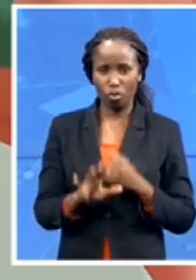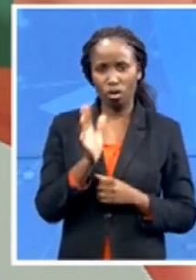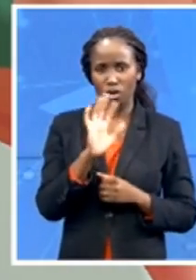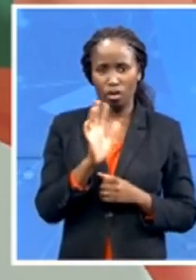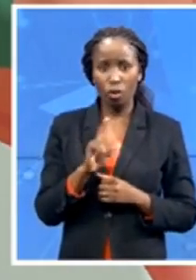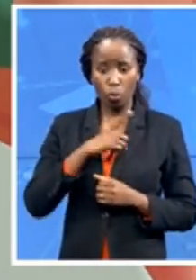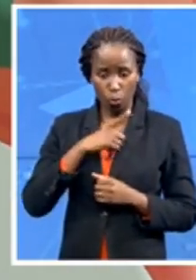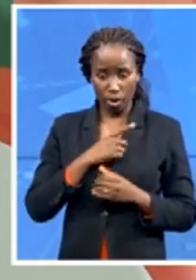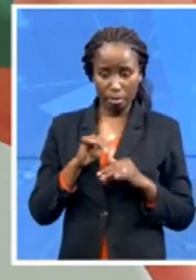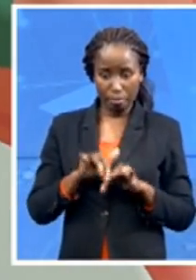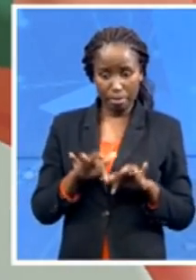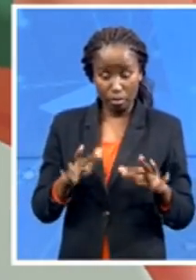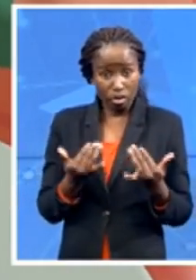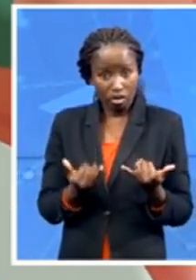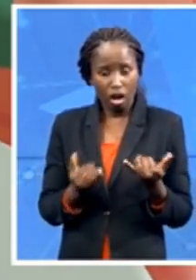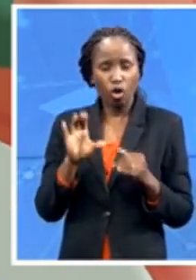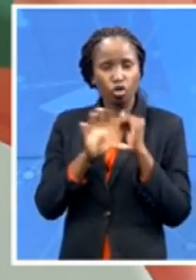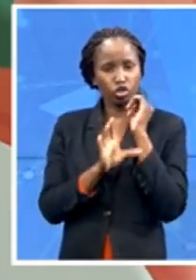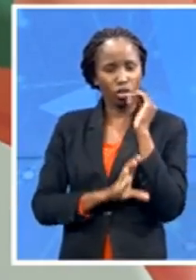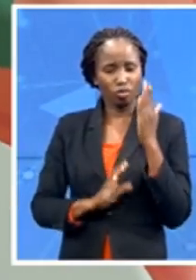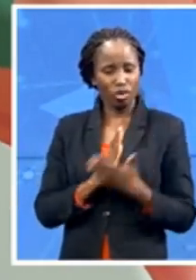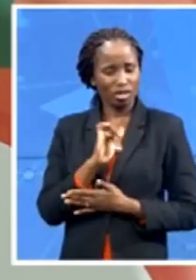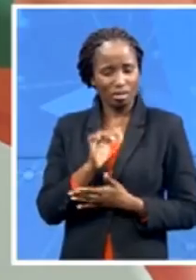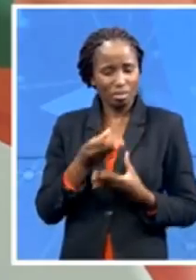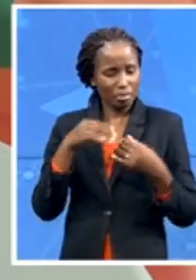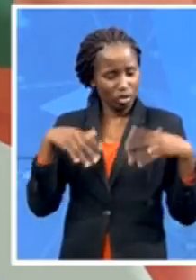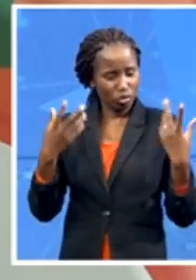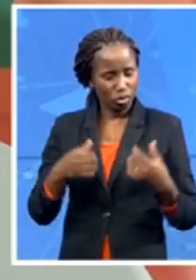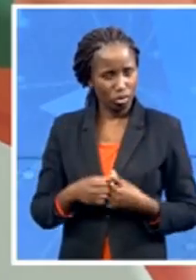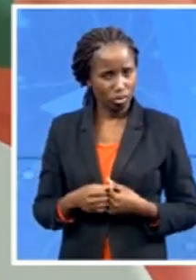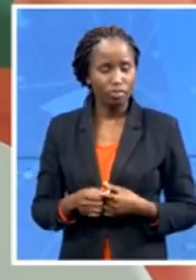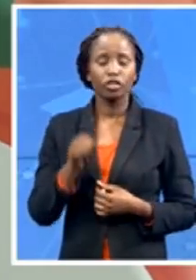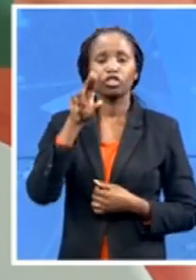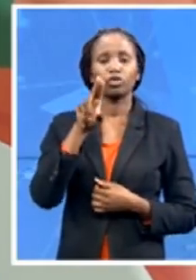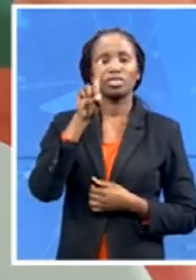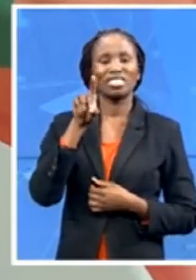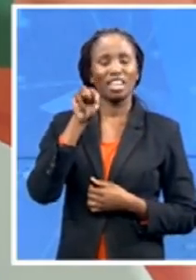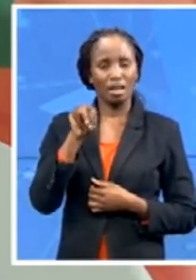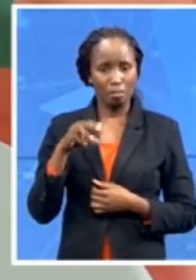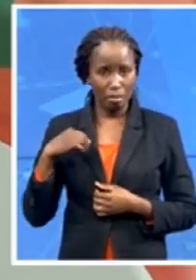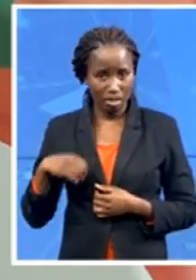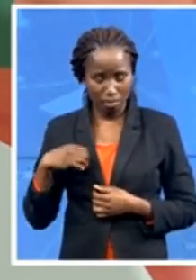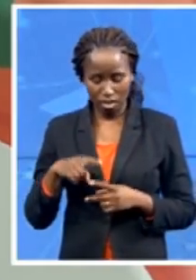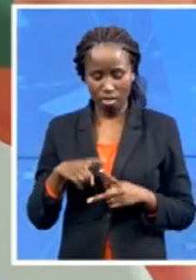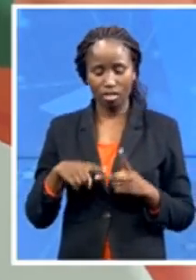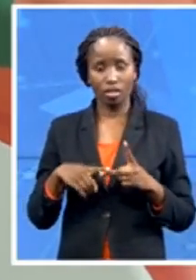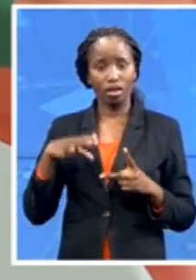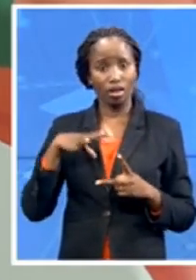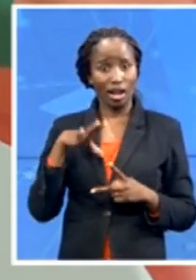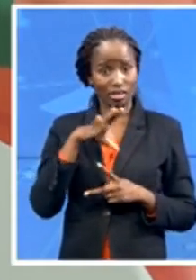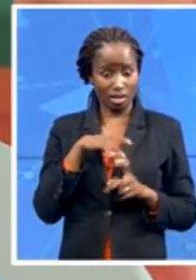right. The UDM municipalities and councillors will advocate for